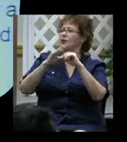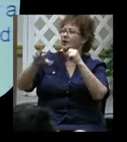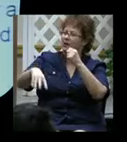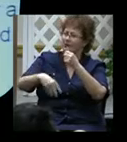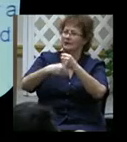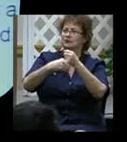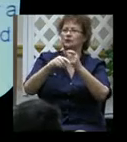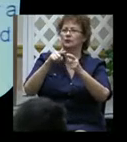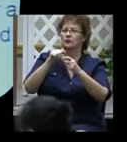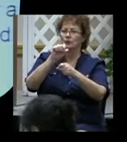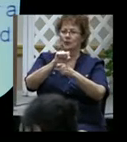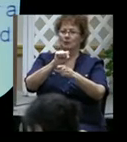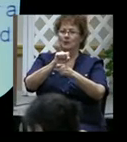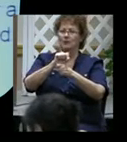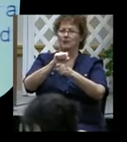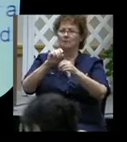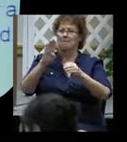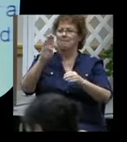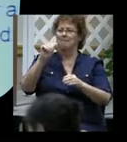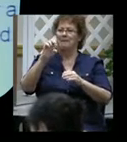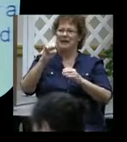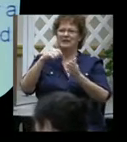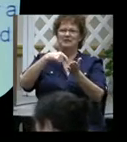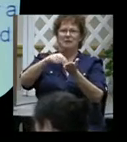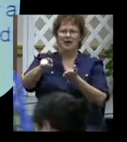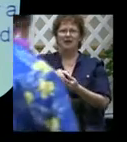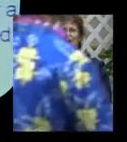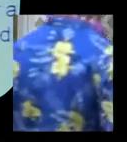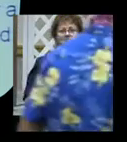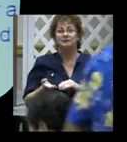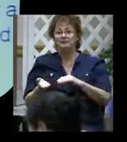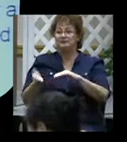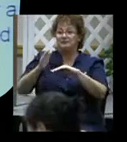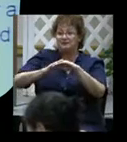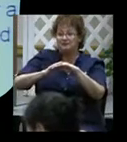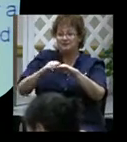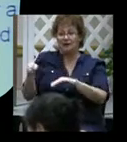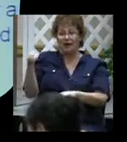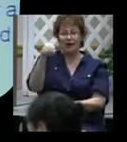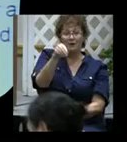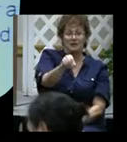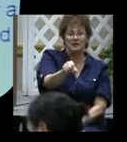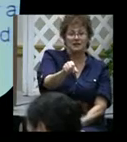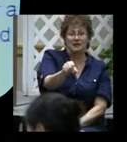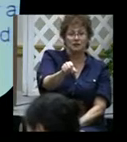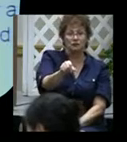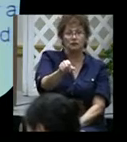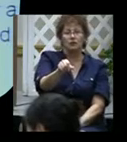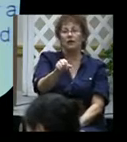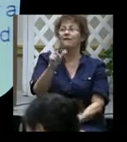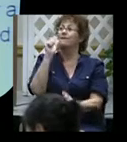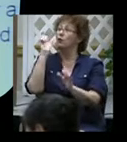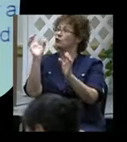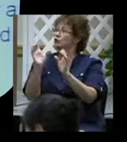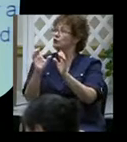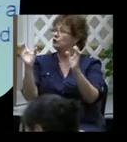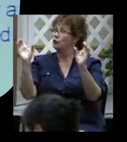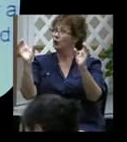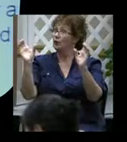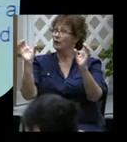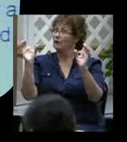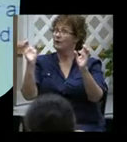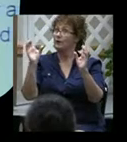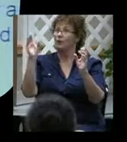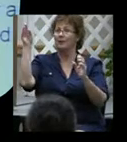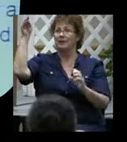to the employee's base pay. The increased compensation required for a certified bilingual employee shall